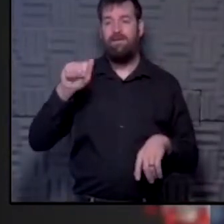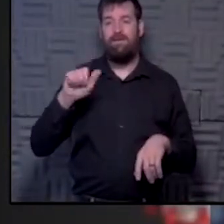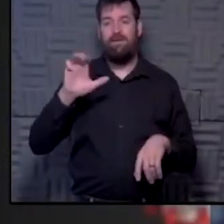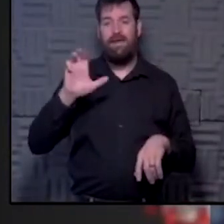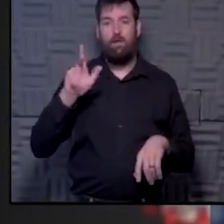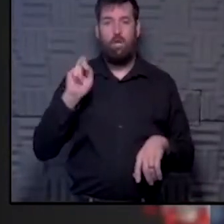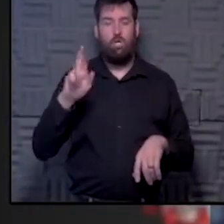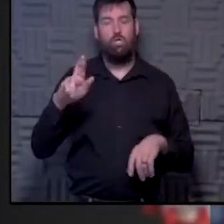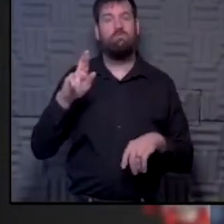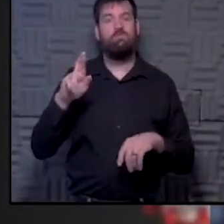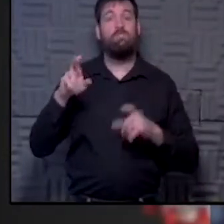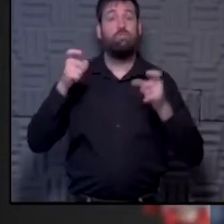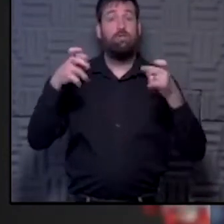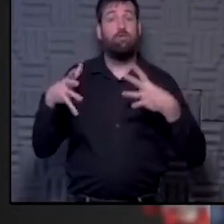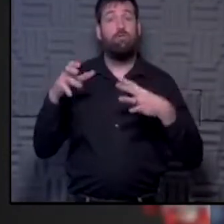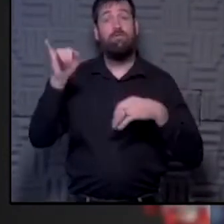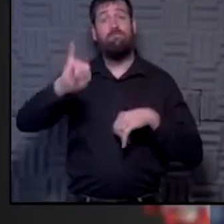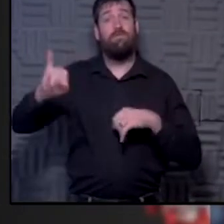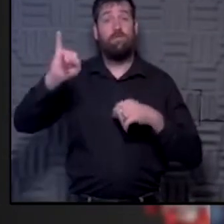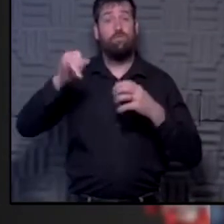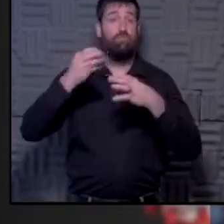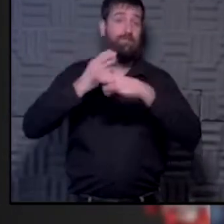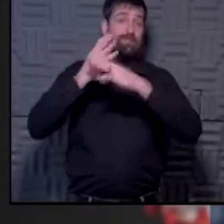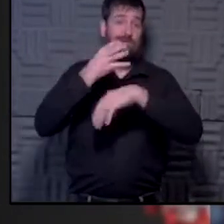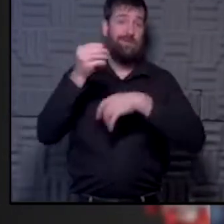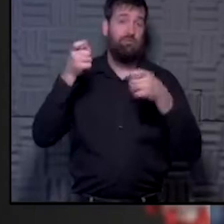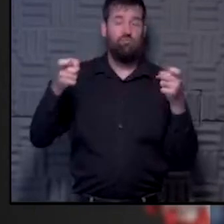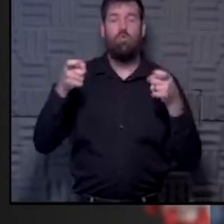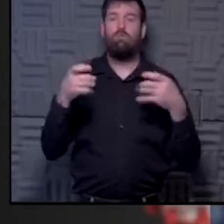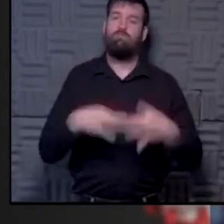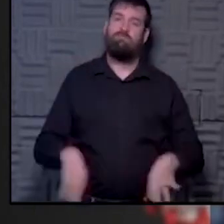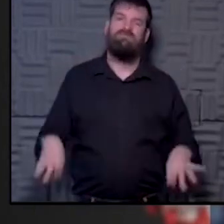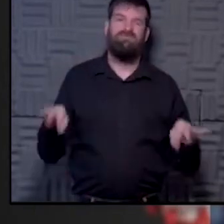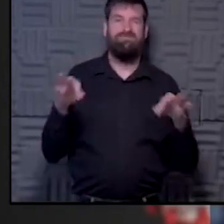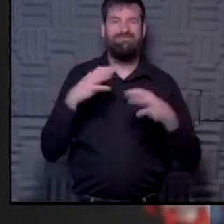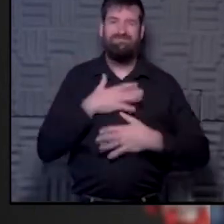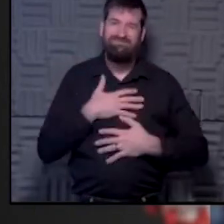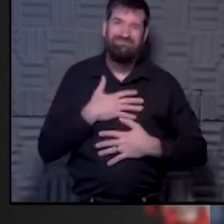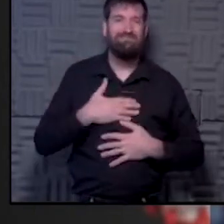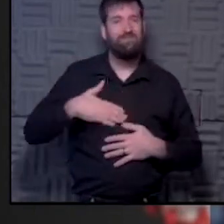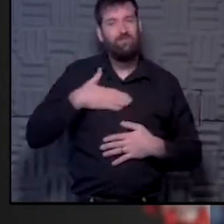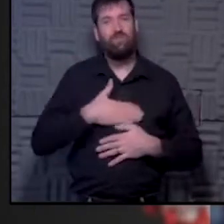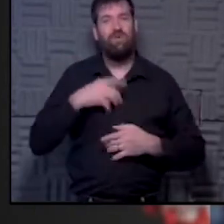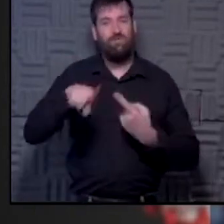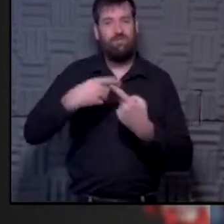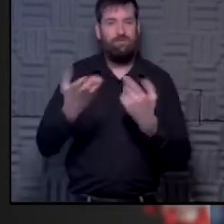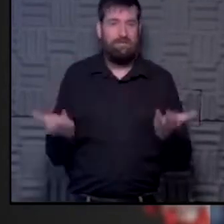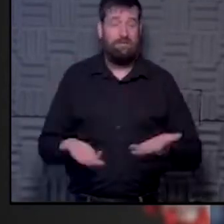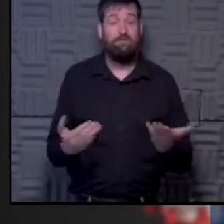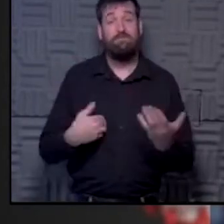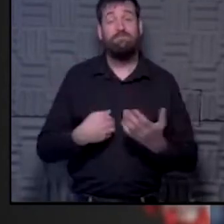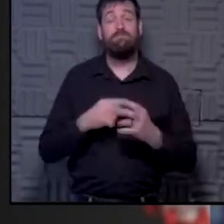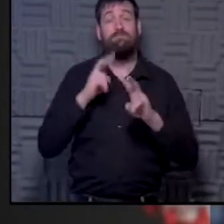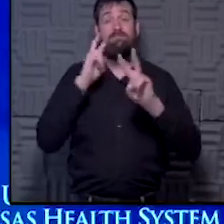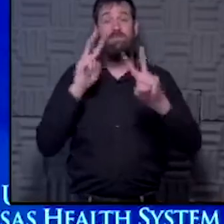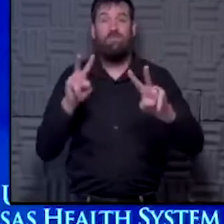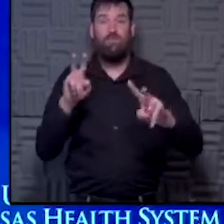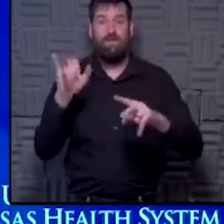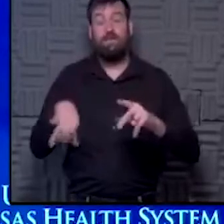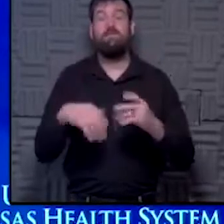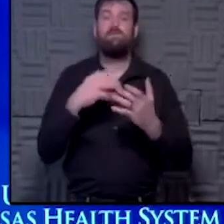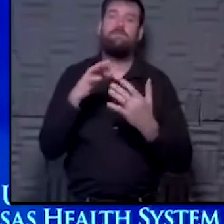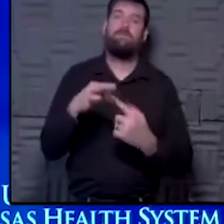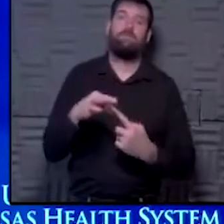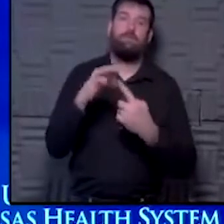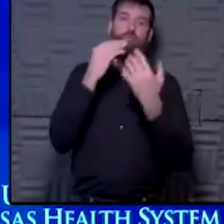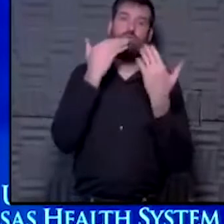Infection Prevention and Control, will be back with us. We're always delighted when Amanda joins our program. We'll look forward to that. I want to say a special thank